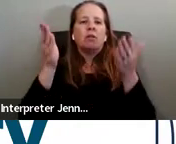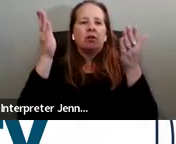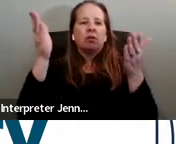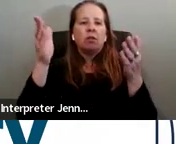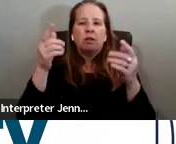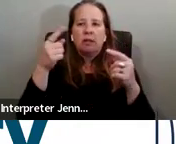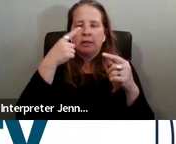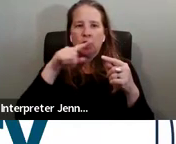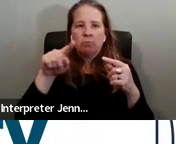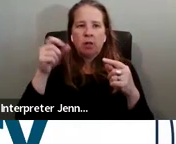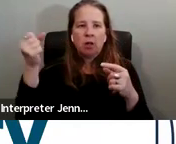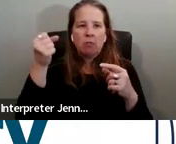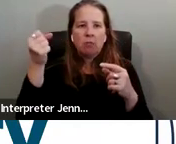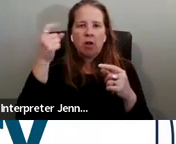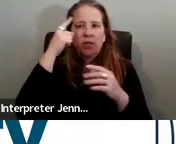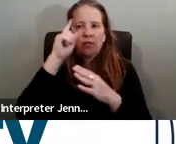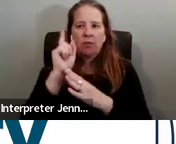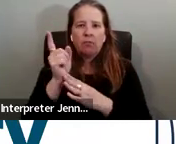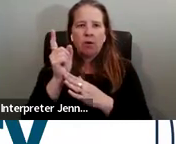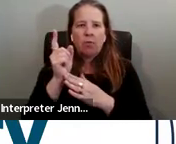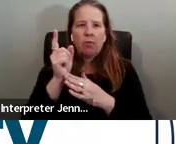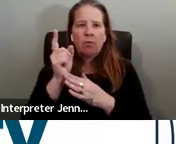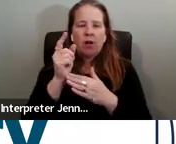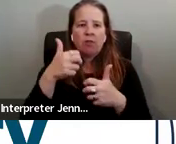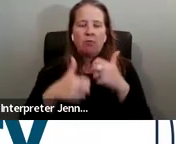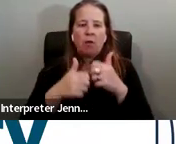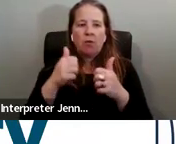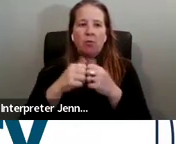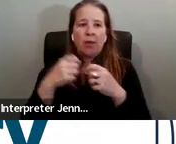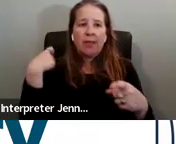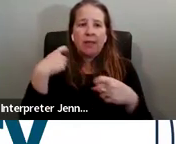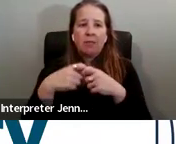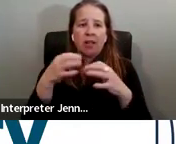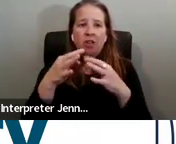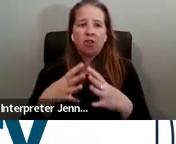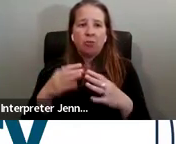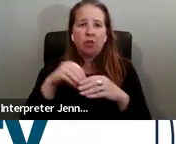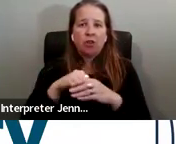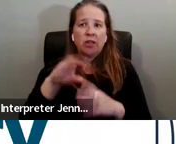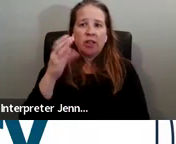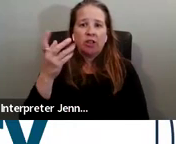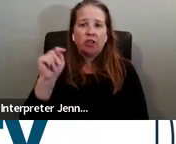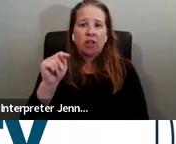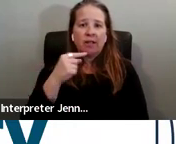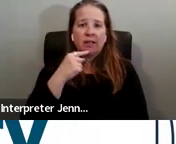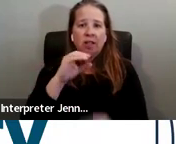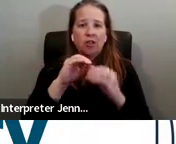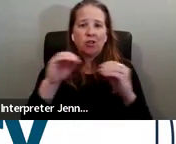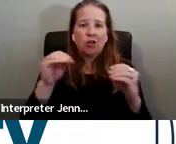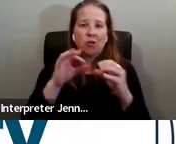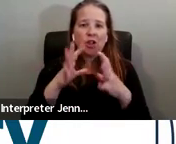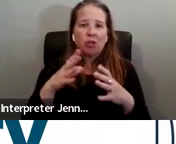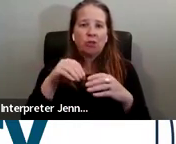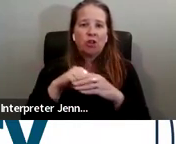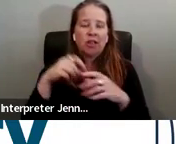can we pause for just a moment? I think there's some problem with the Spanish interpreter in the chat. It says there's no interpreter in the Spanish